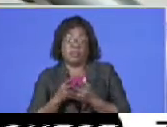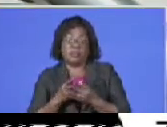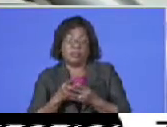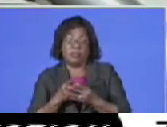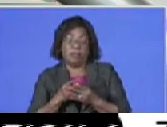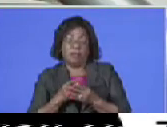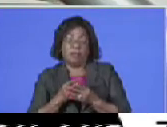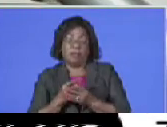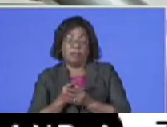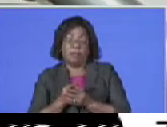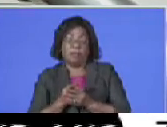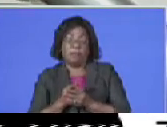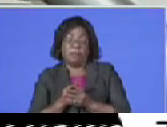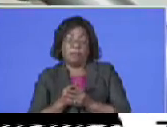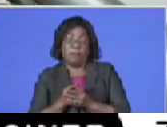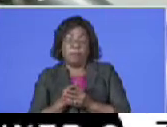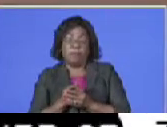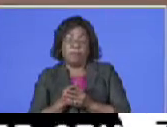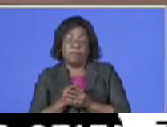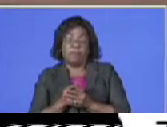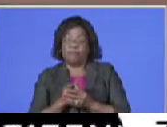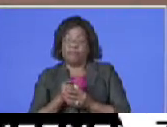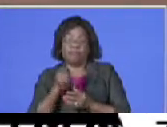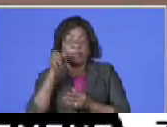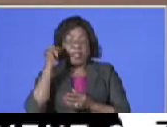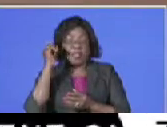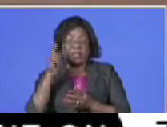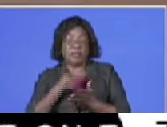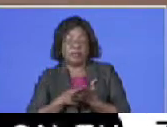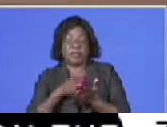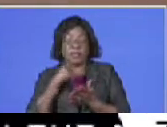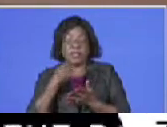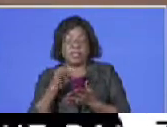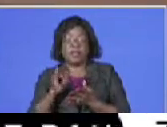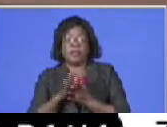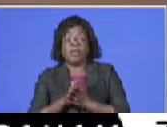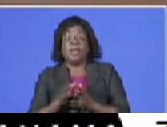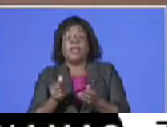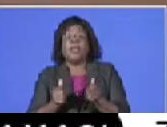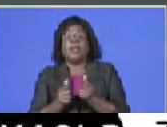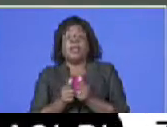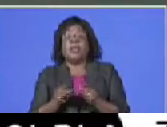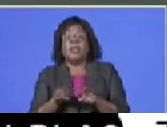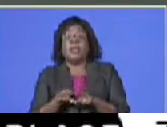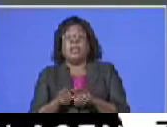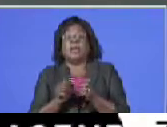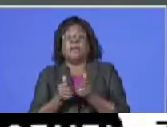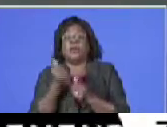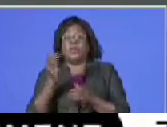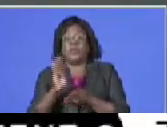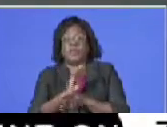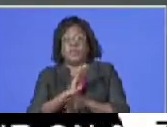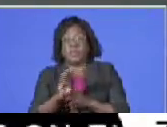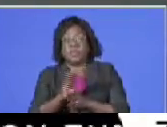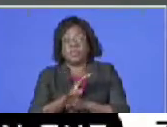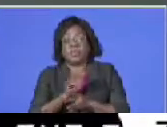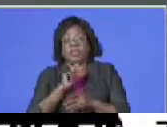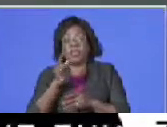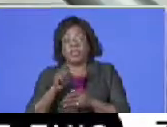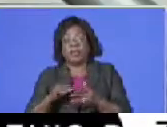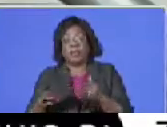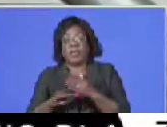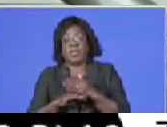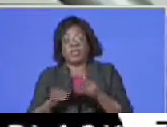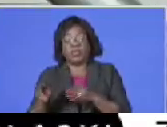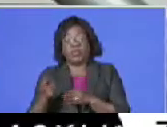future travel that they may wish to do. Unlike most businesses, booking of flights is not necessarily a face-to-face